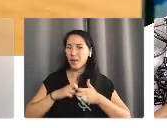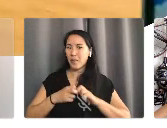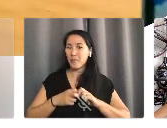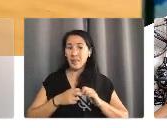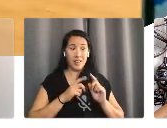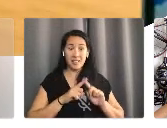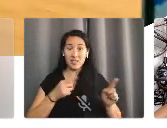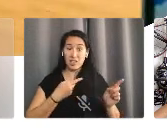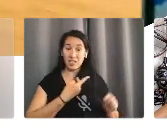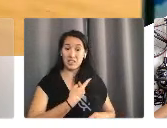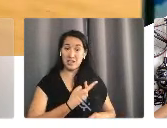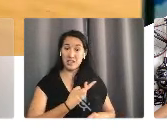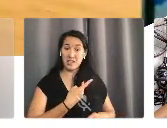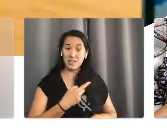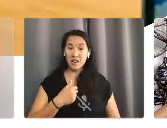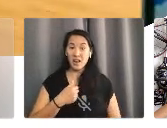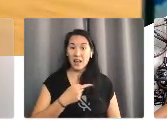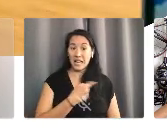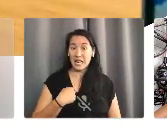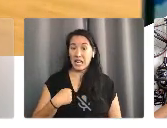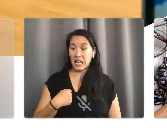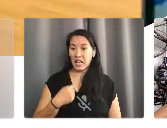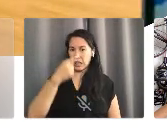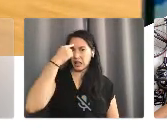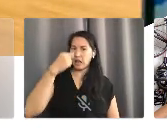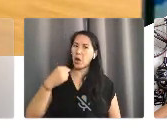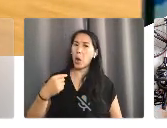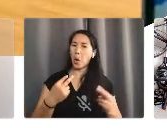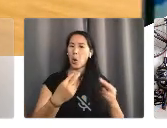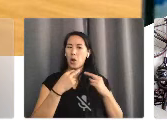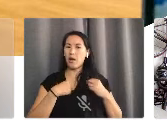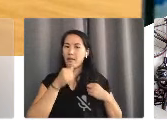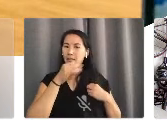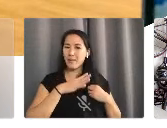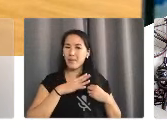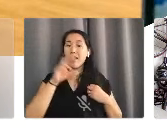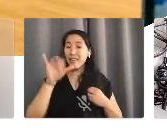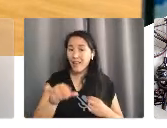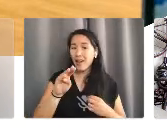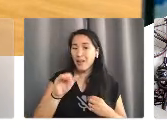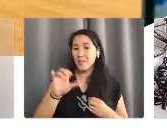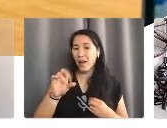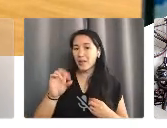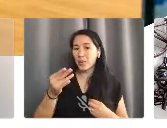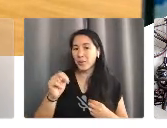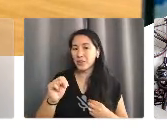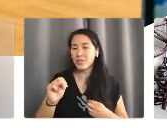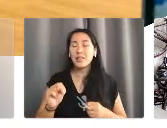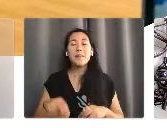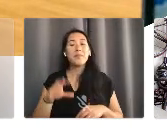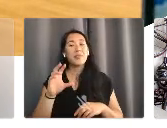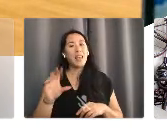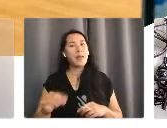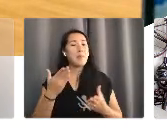colleagues and myself was my perceived gender. Now, this is a real life example of a microaggression, and let's just assume in this case it was due to